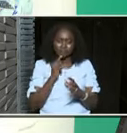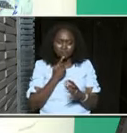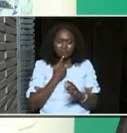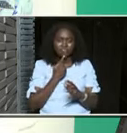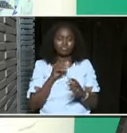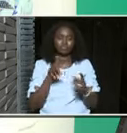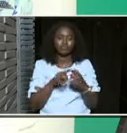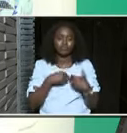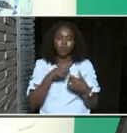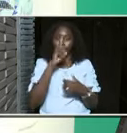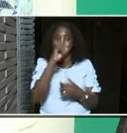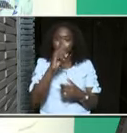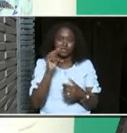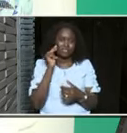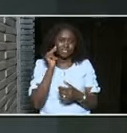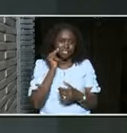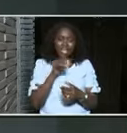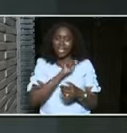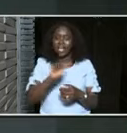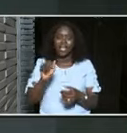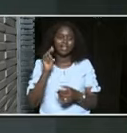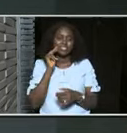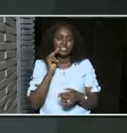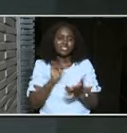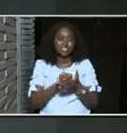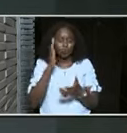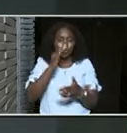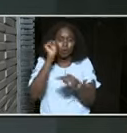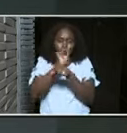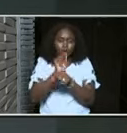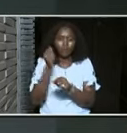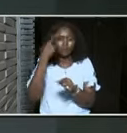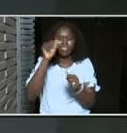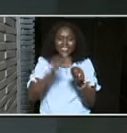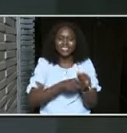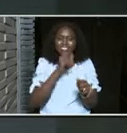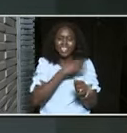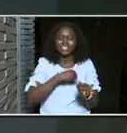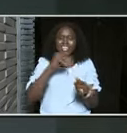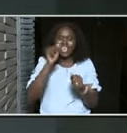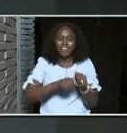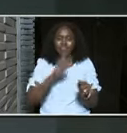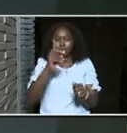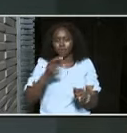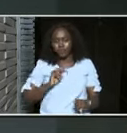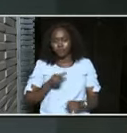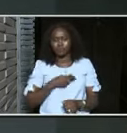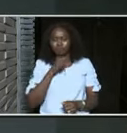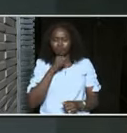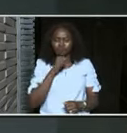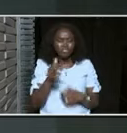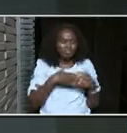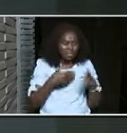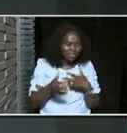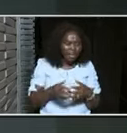one Nigeria. A Nigeria that will work for each and every one of us, not minding your religion, not minding North